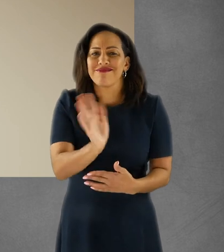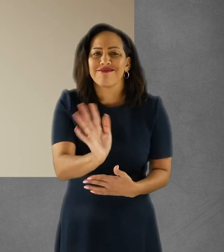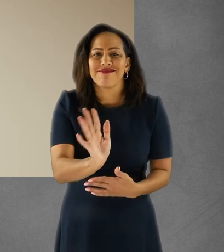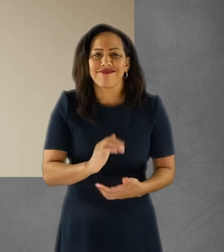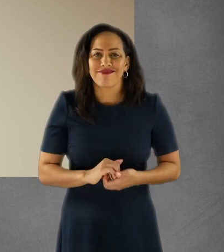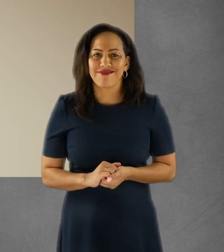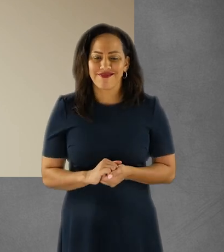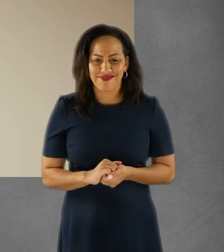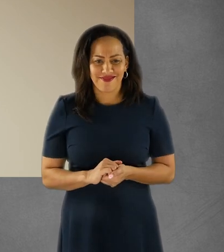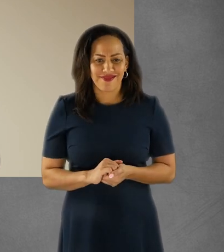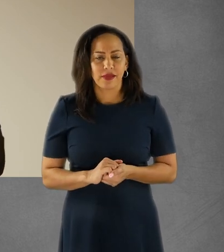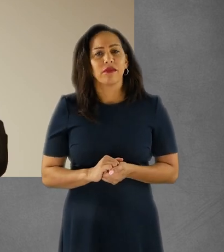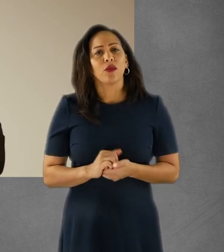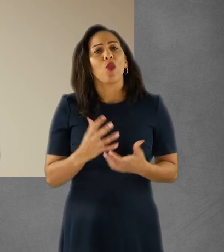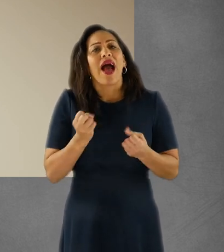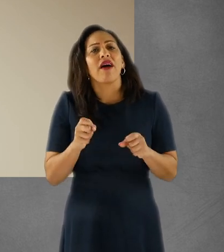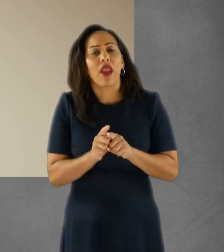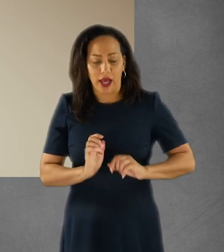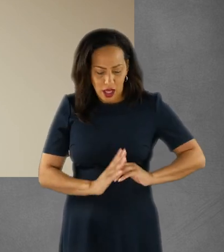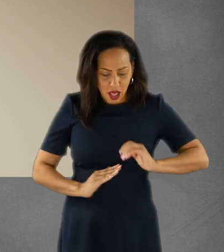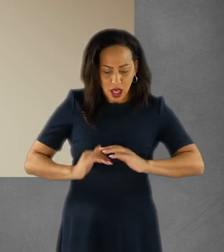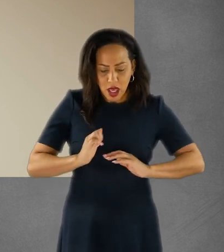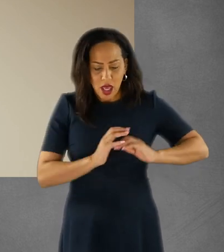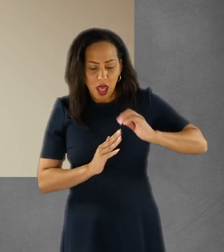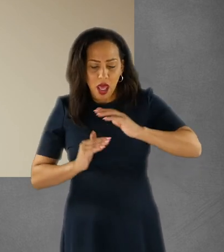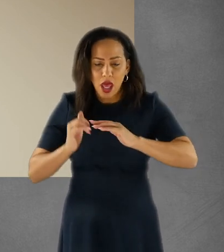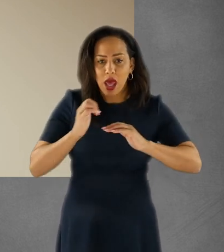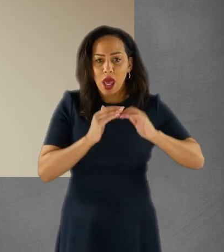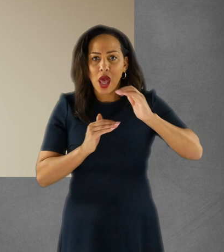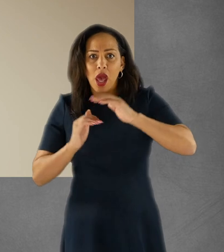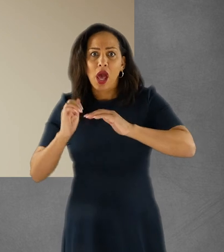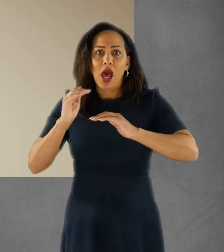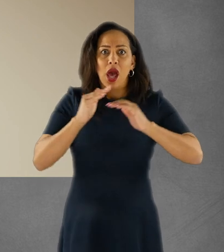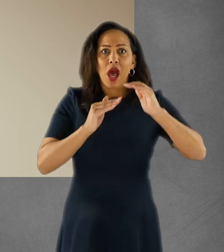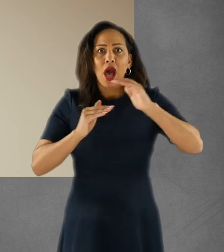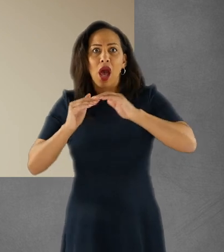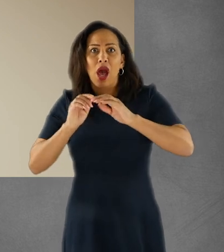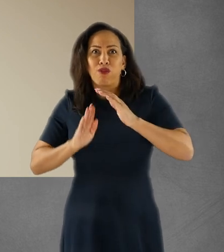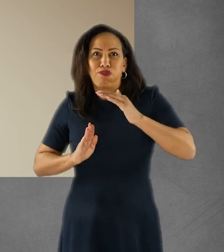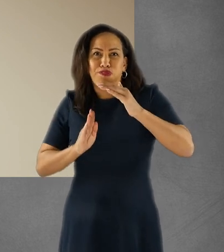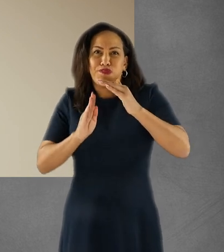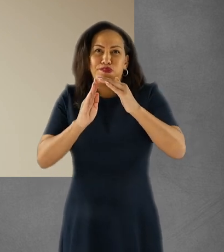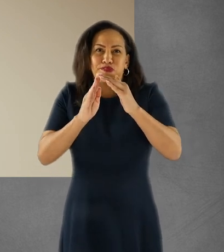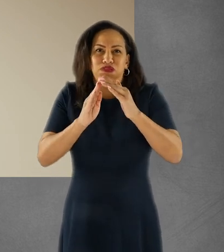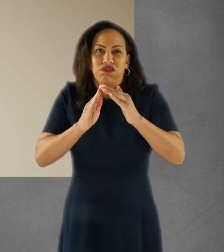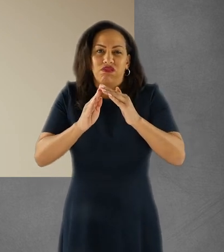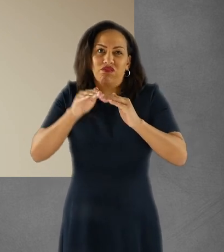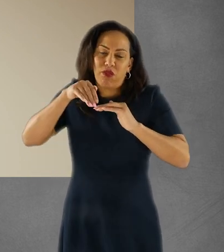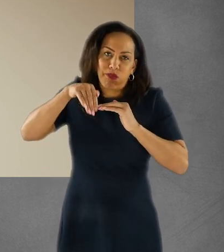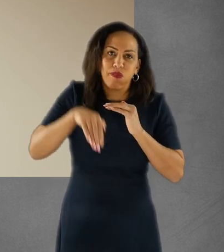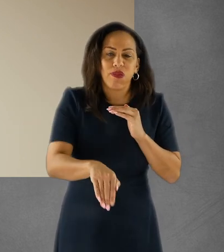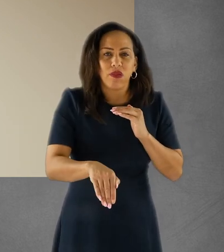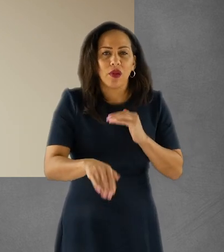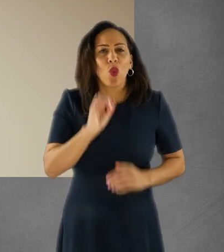it'll massively accelerate. But it won't be this kind of one singular thing, neither like the action that damages it nor the